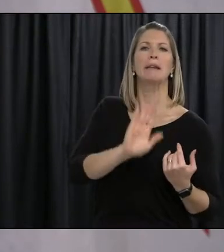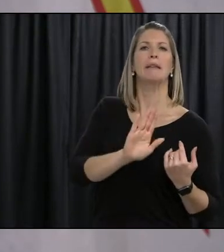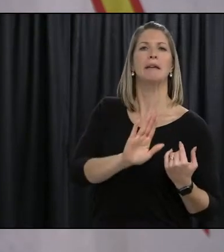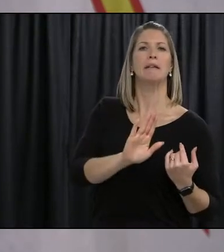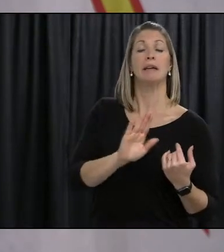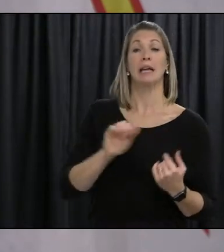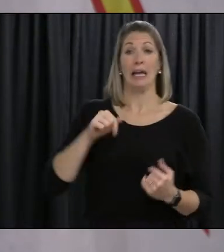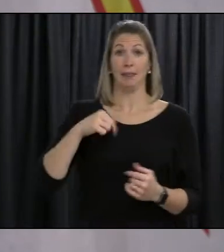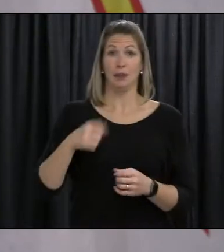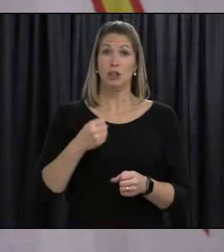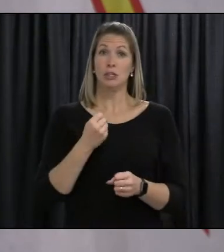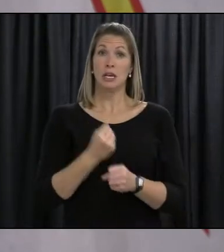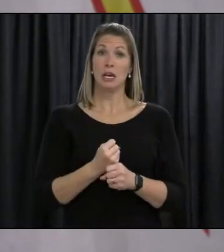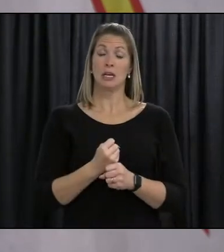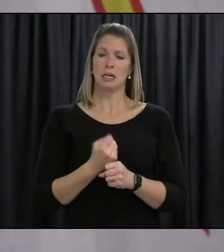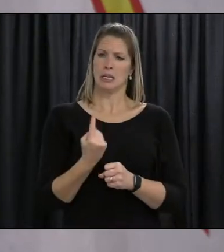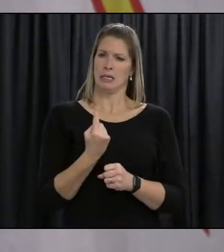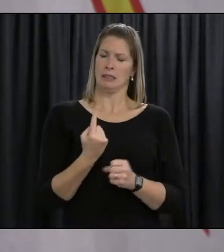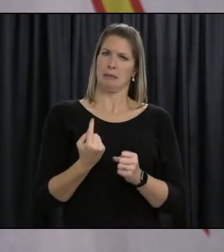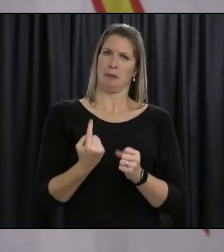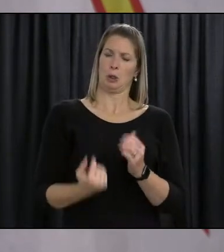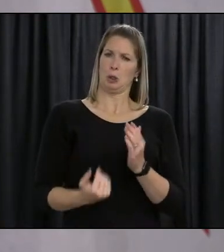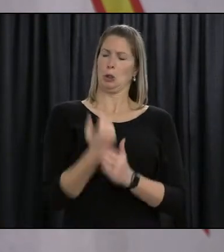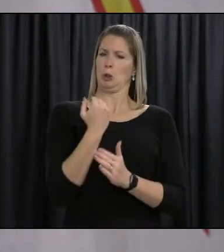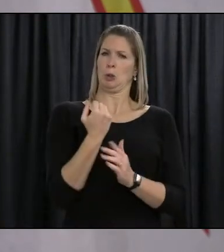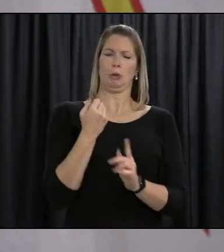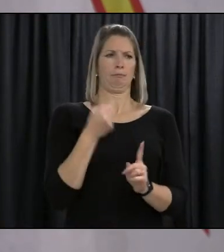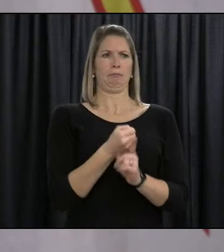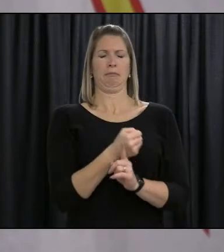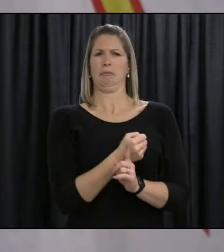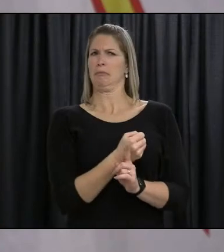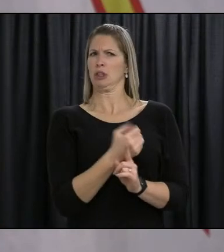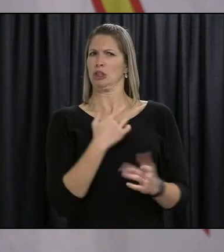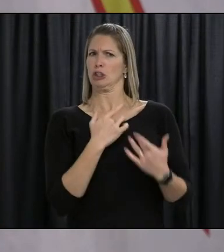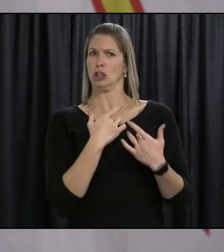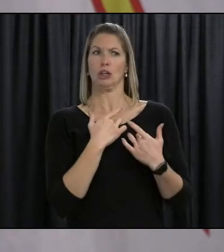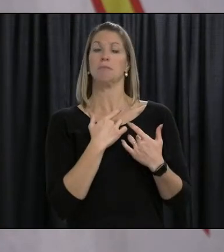seen anything that's been majorly concerning coming out of that.